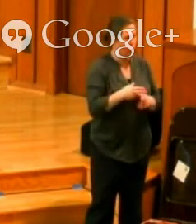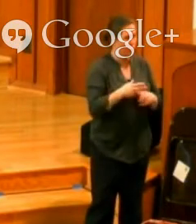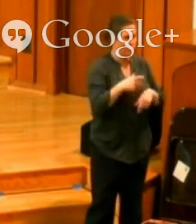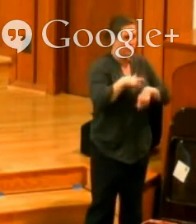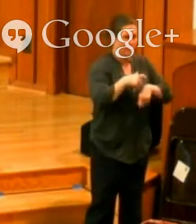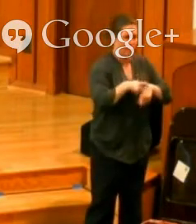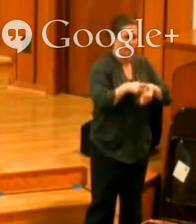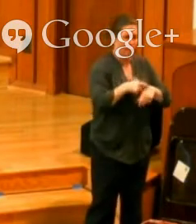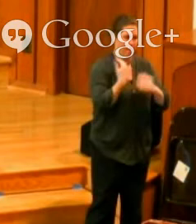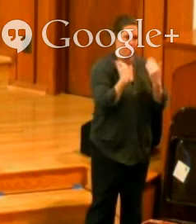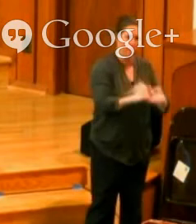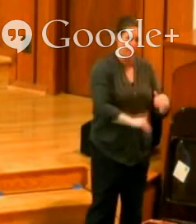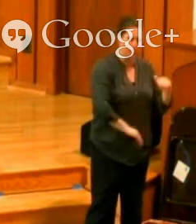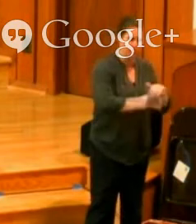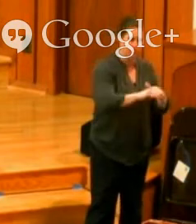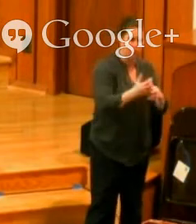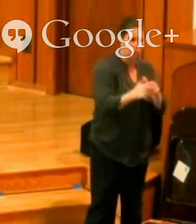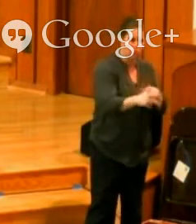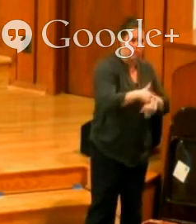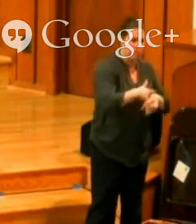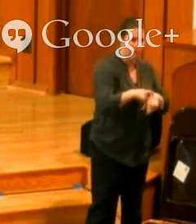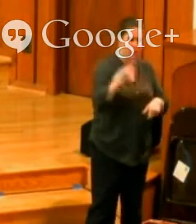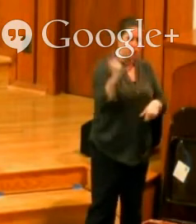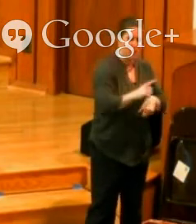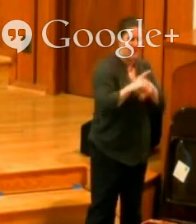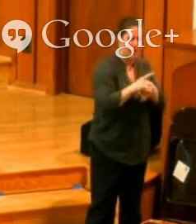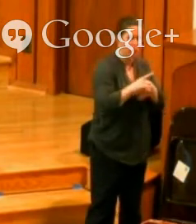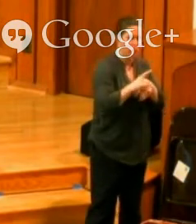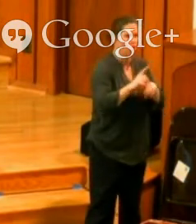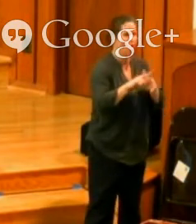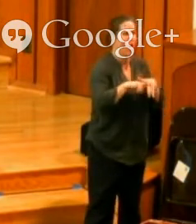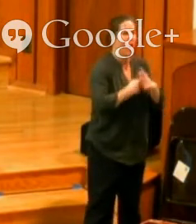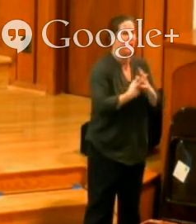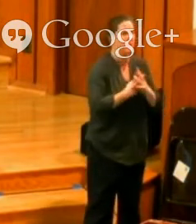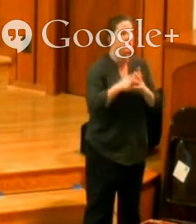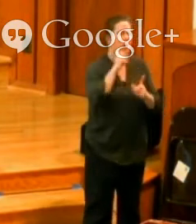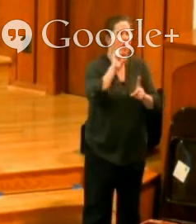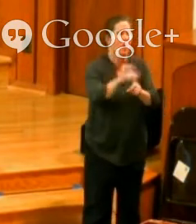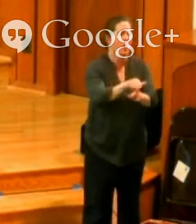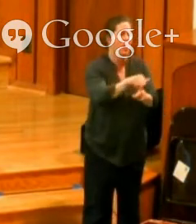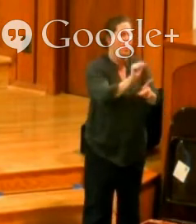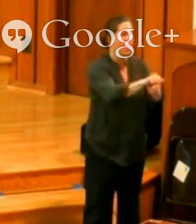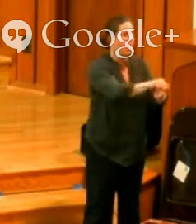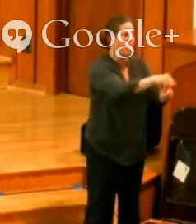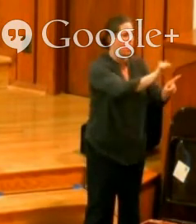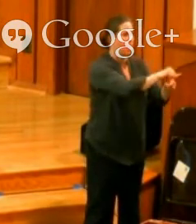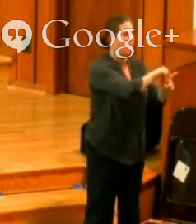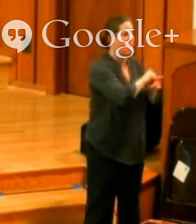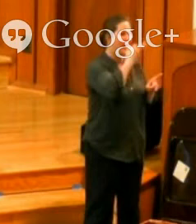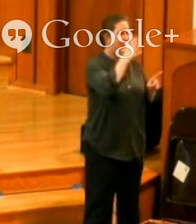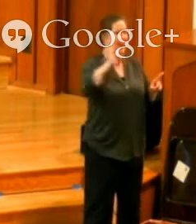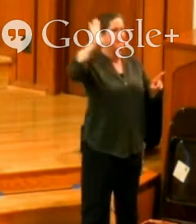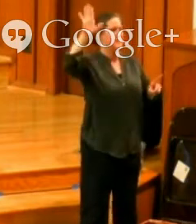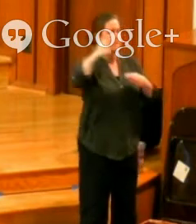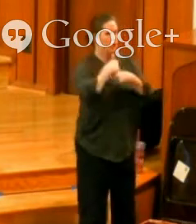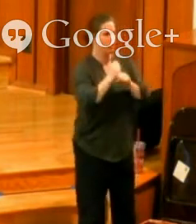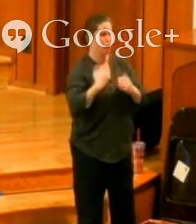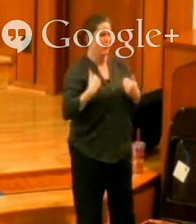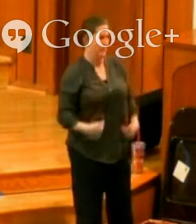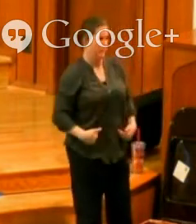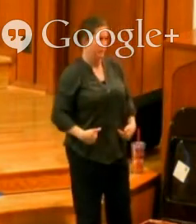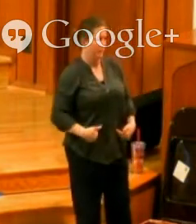was cast out and he came to the earth and he started deceiving God's created beings, Adam and